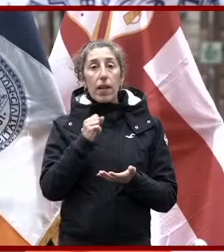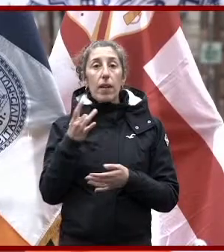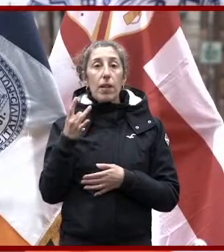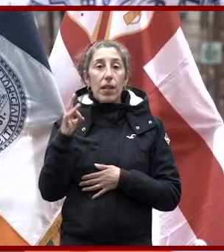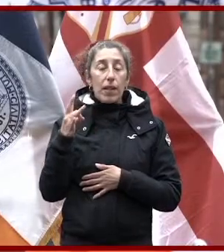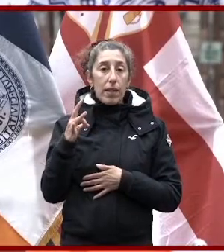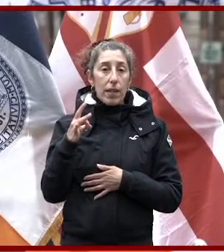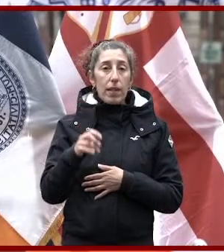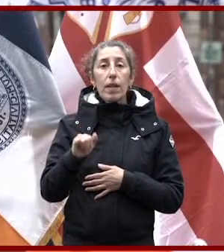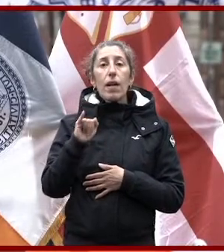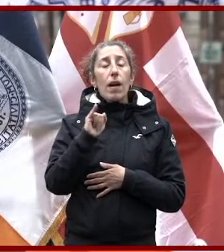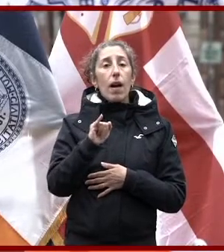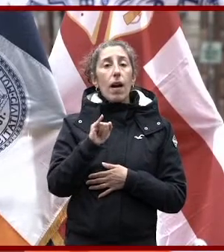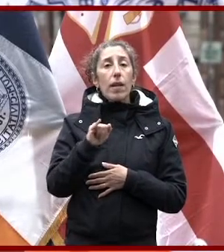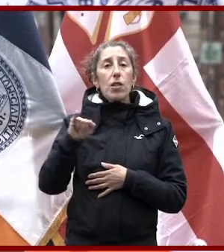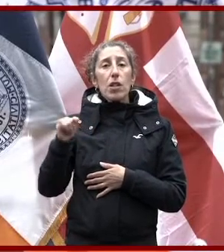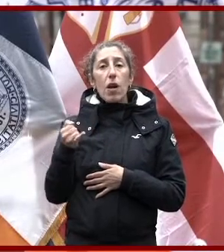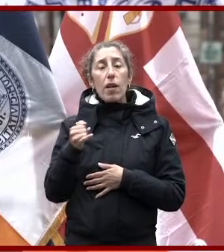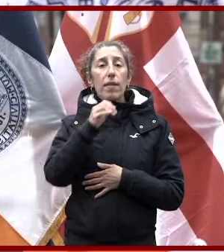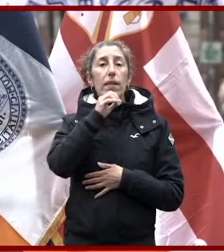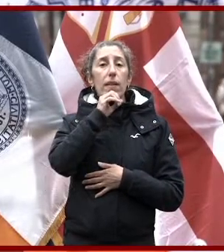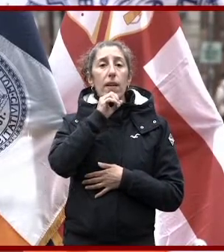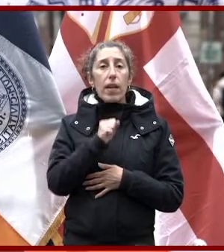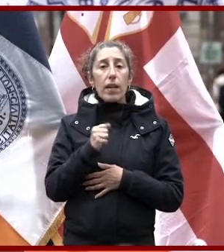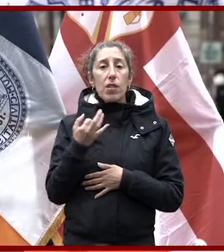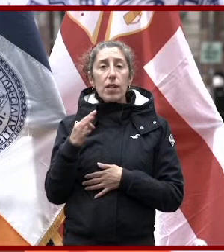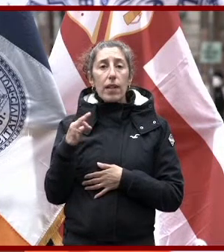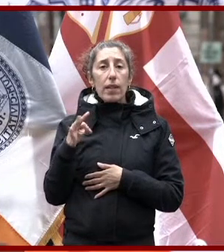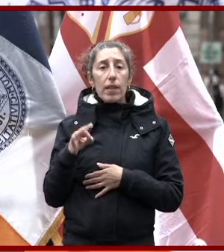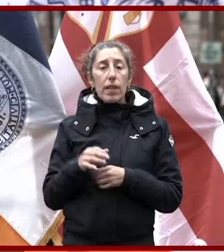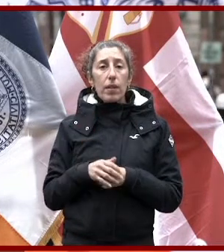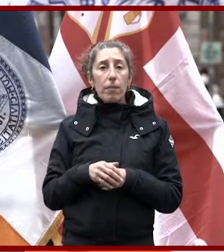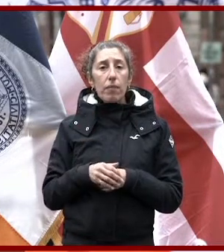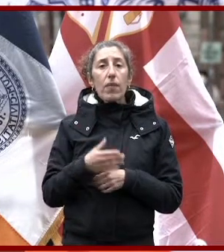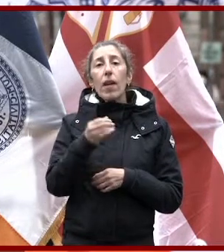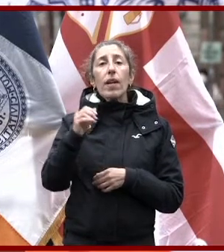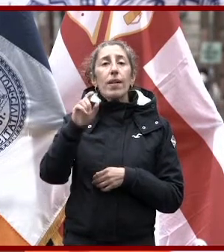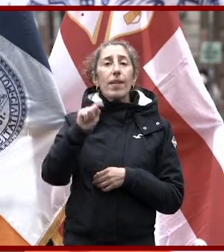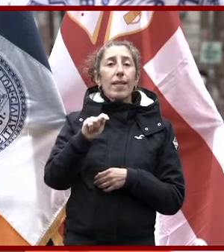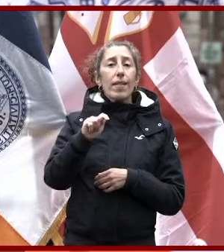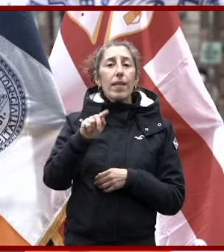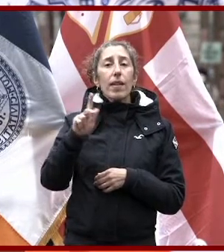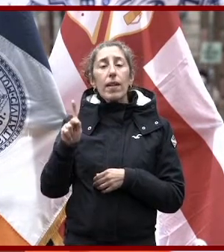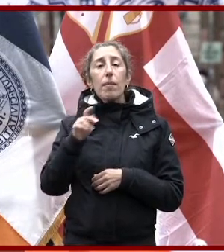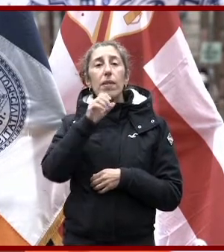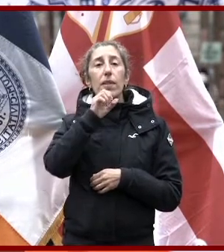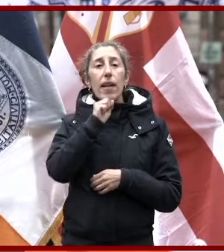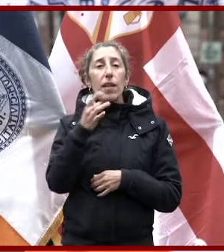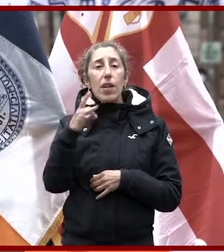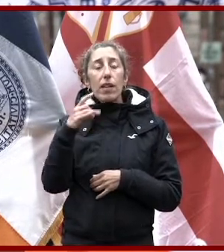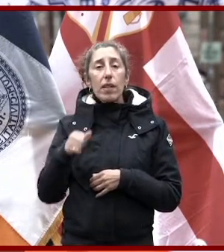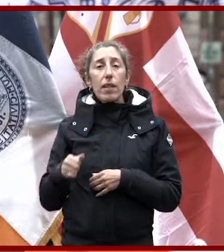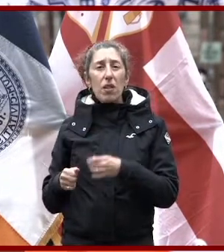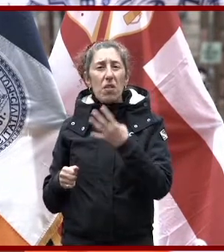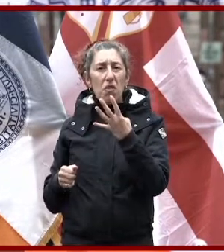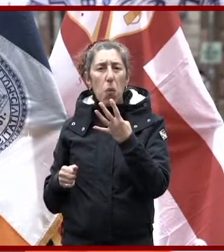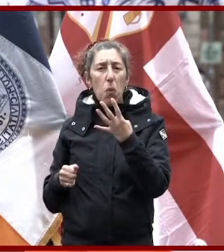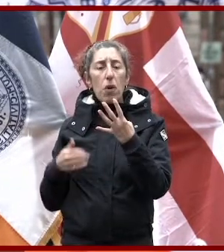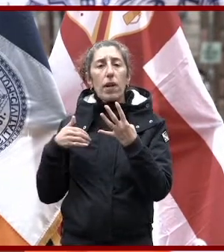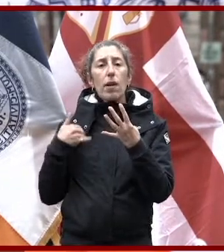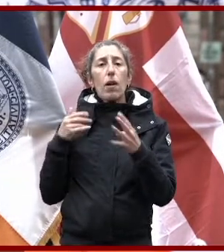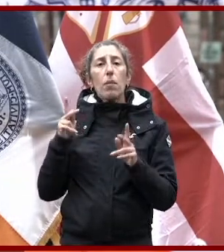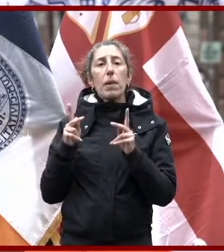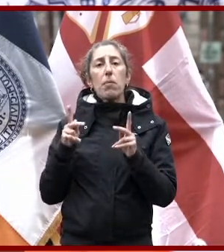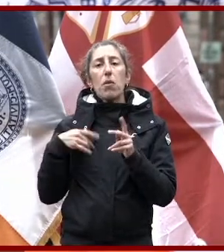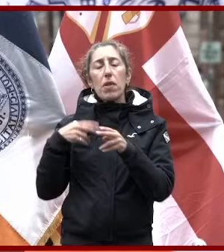Ida Jukovsky, age 19, and Tessie Kaplan, age 18. Thank